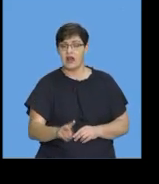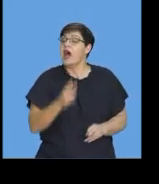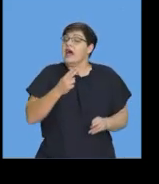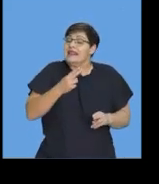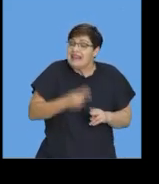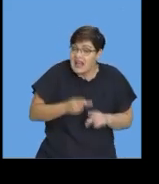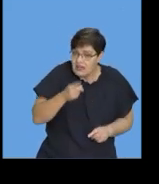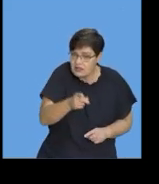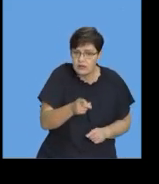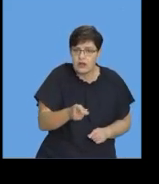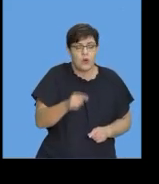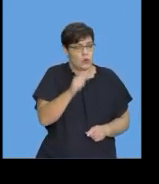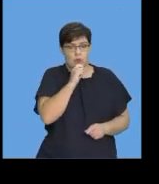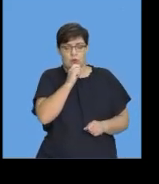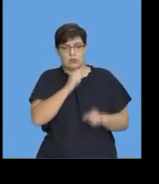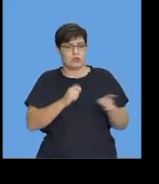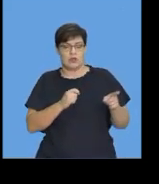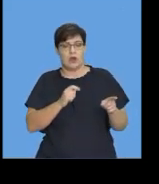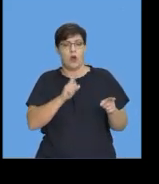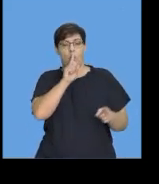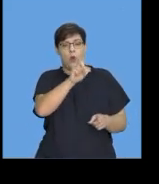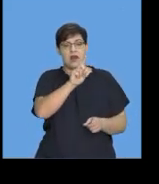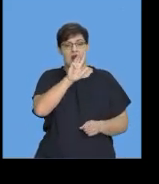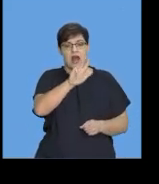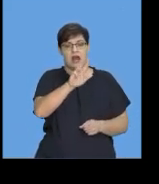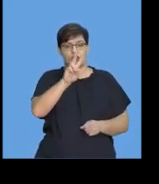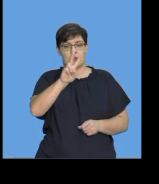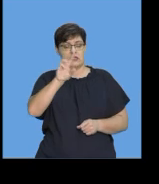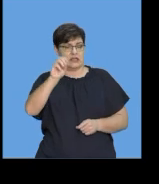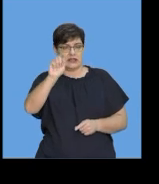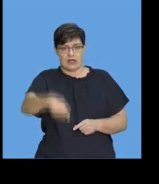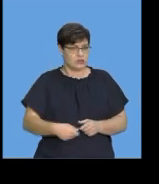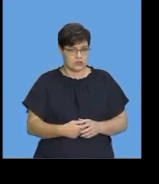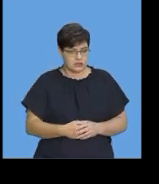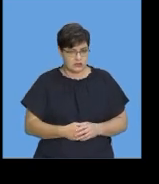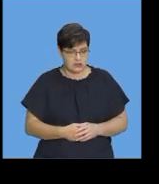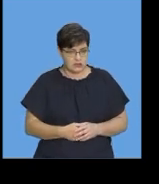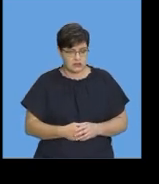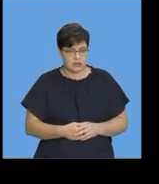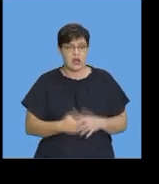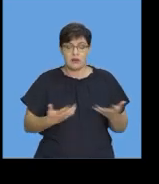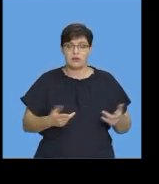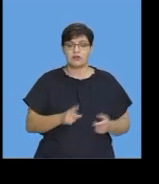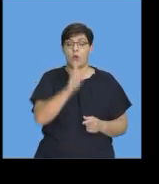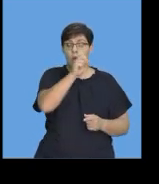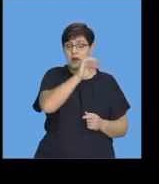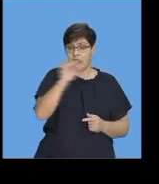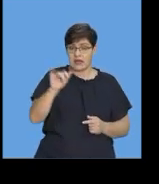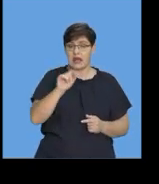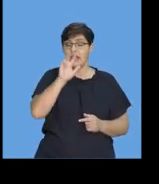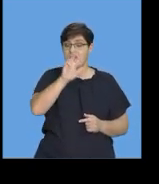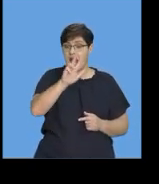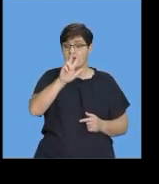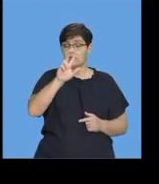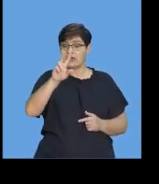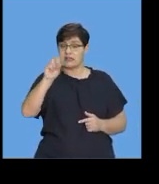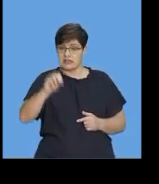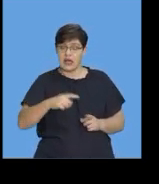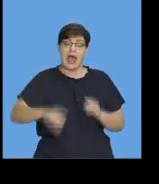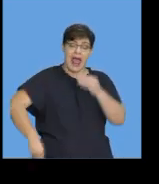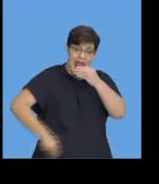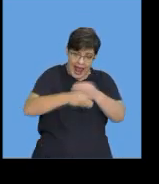obviously you cannot use the 1,920,000. Obviously, it will be the 1,920,000 plus